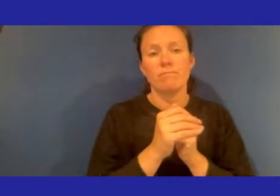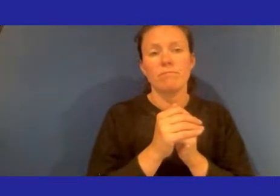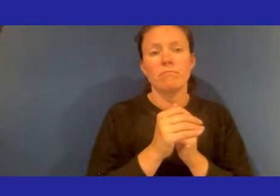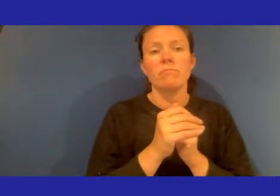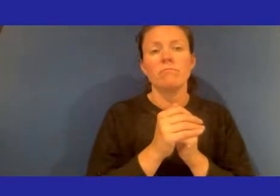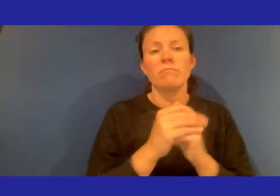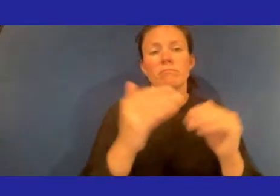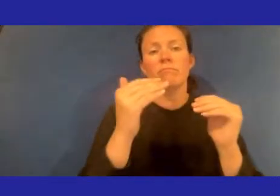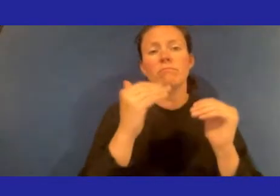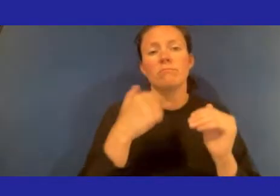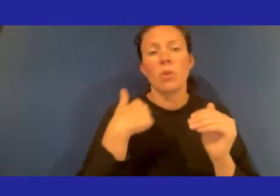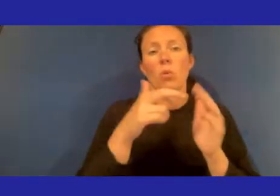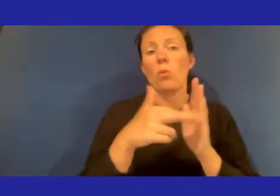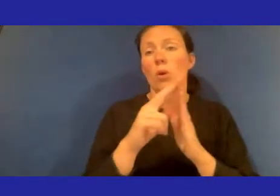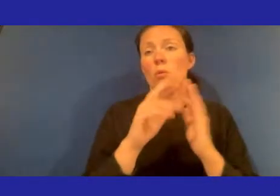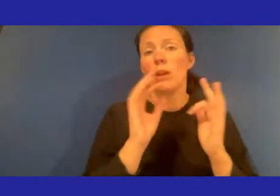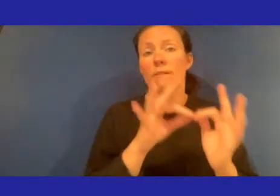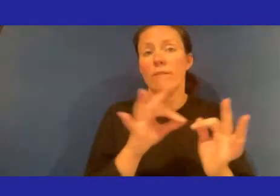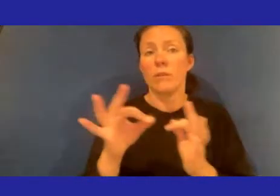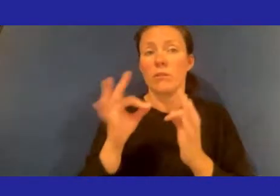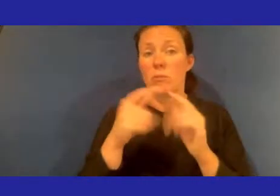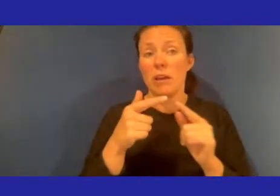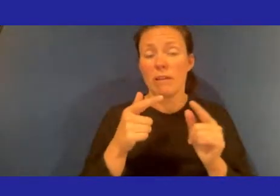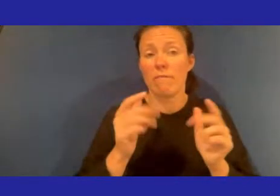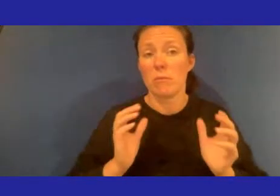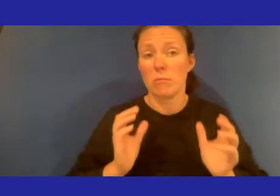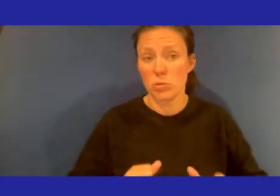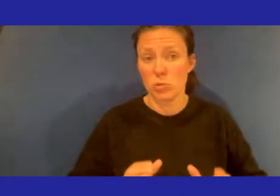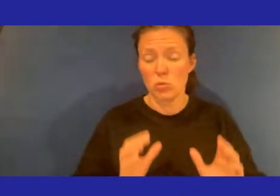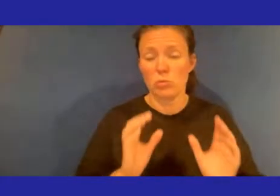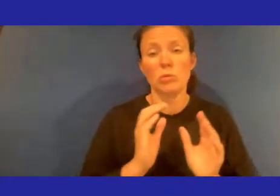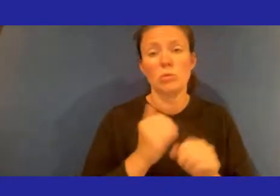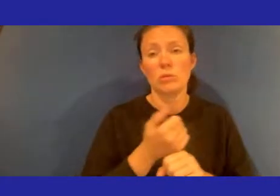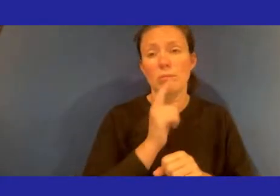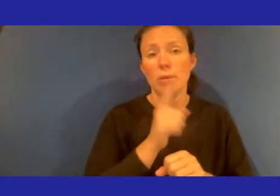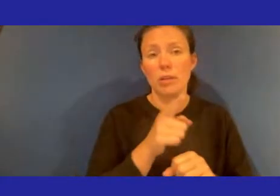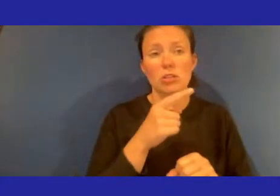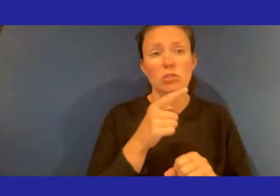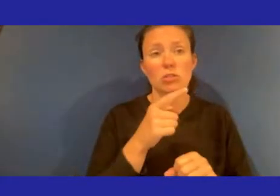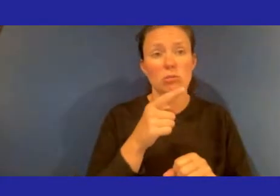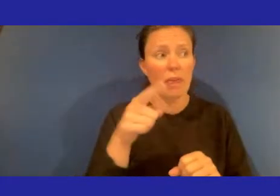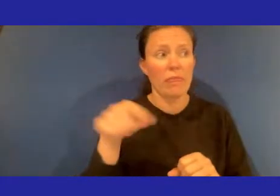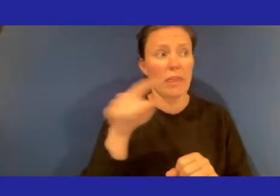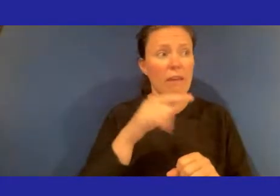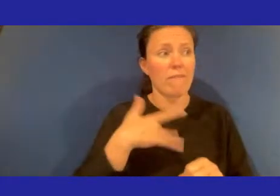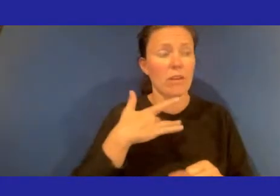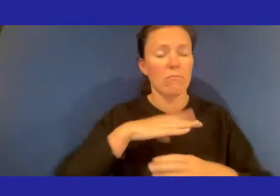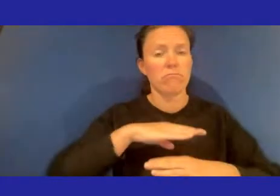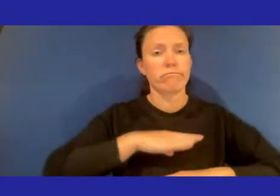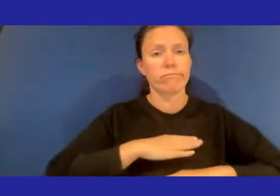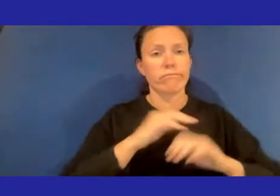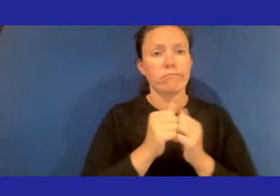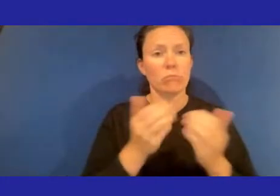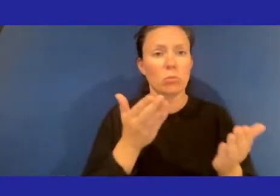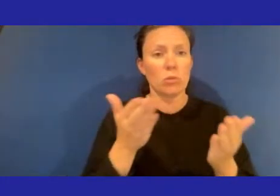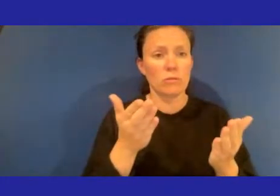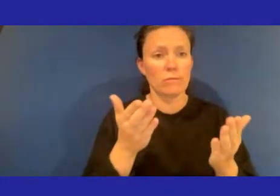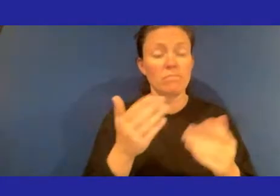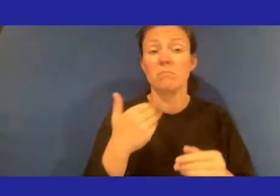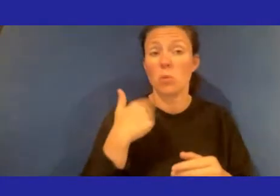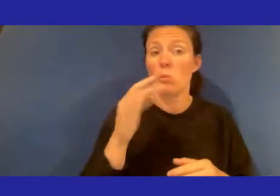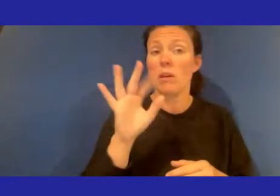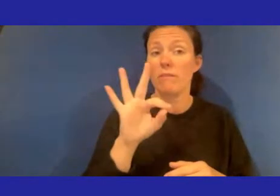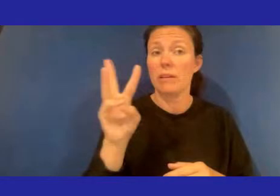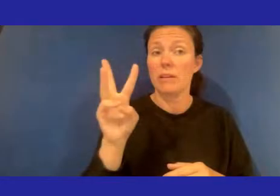of our users to make sure that we are satisfying our clients, and we have a 96%